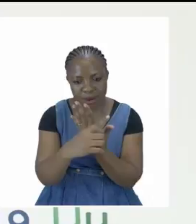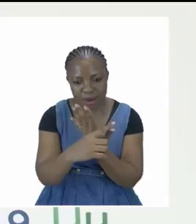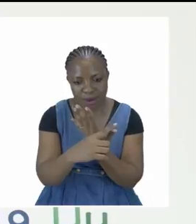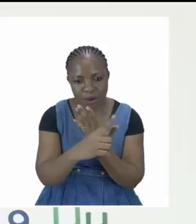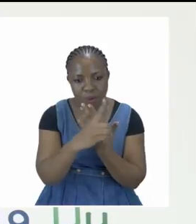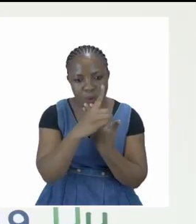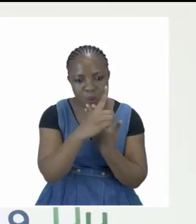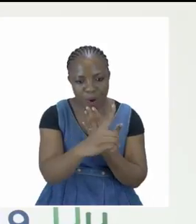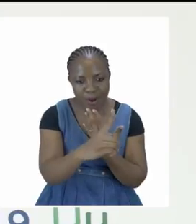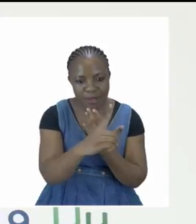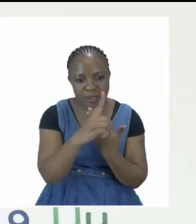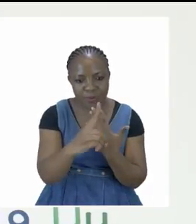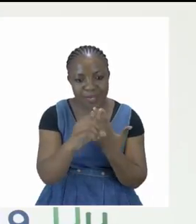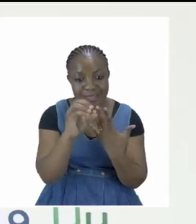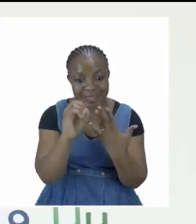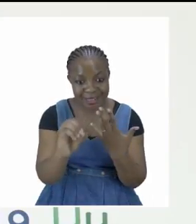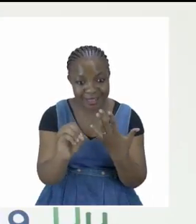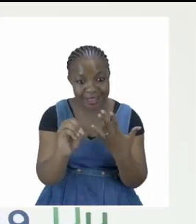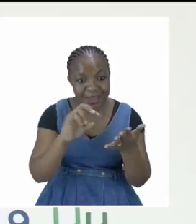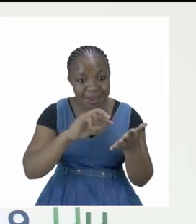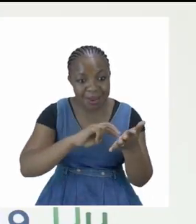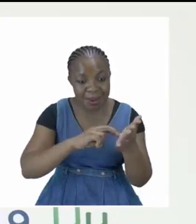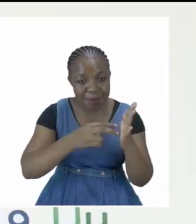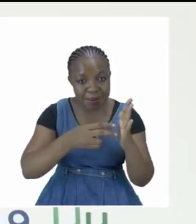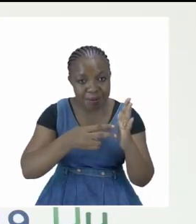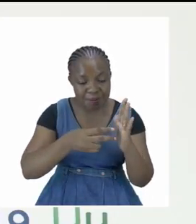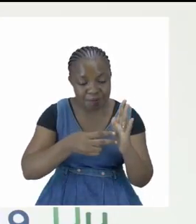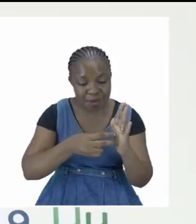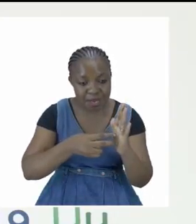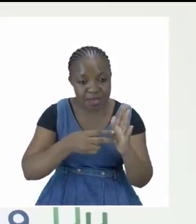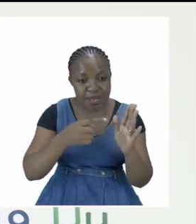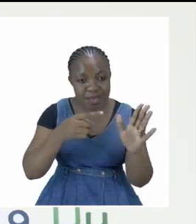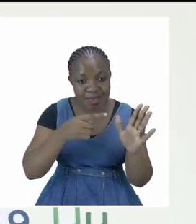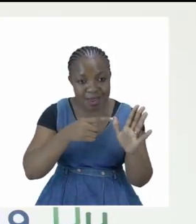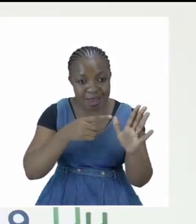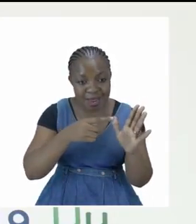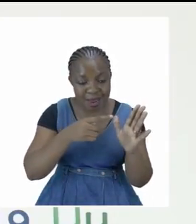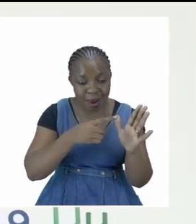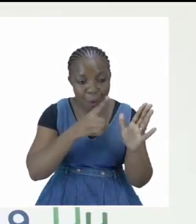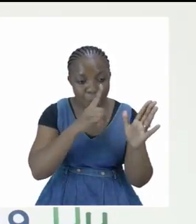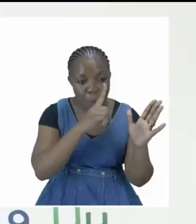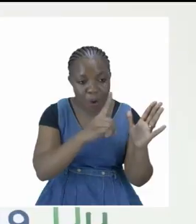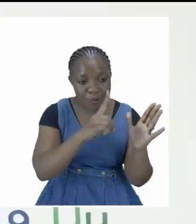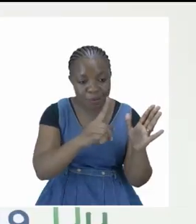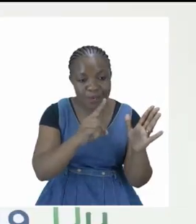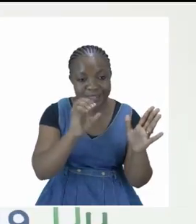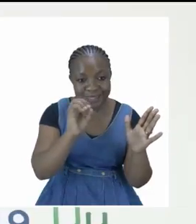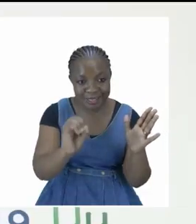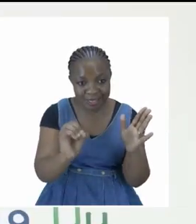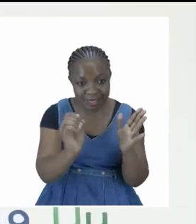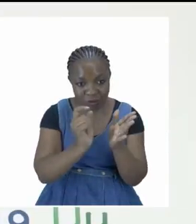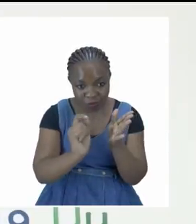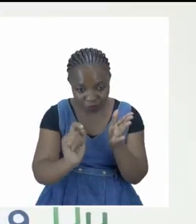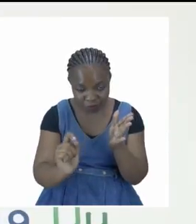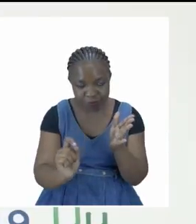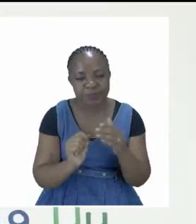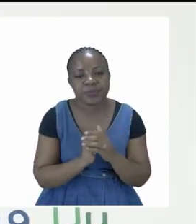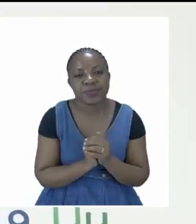110. So, may you please write 110 in the next box.